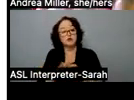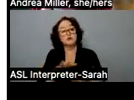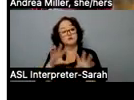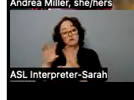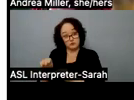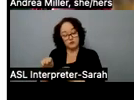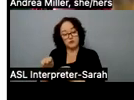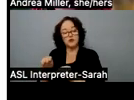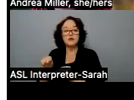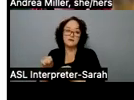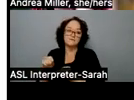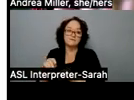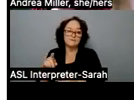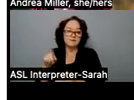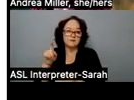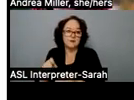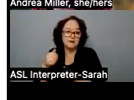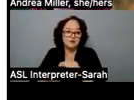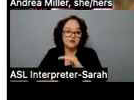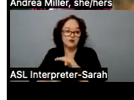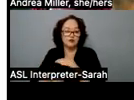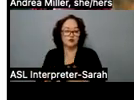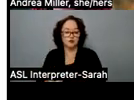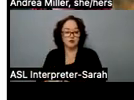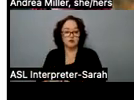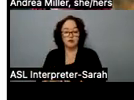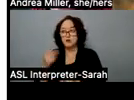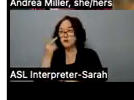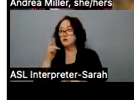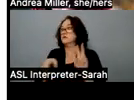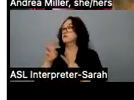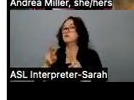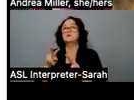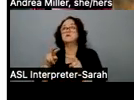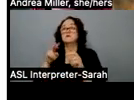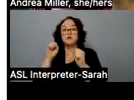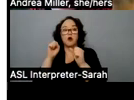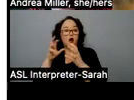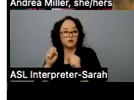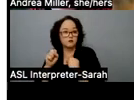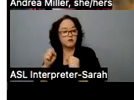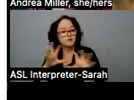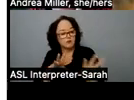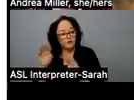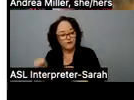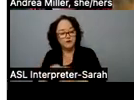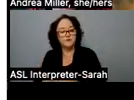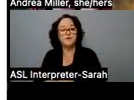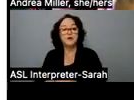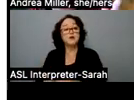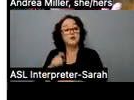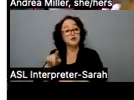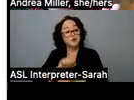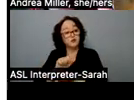there was the tax credit units right there. She's like, this looks awesome. Well, I'm gonna move in. Working with her advocate, she found out about an